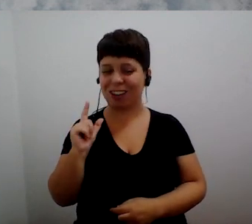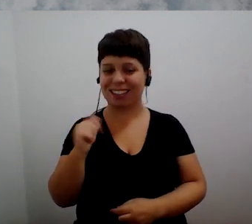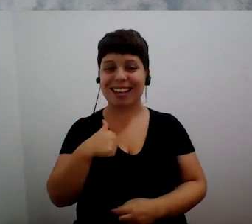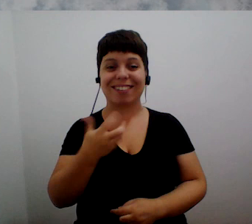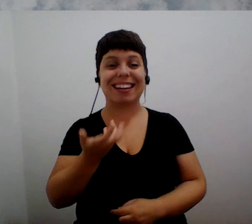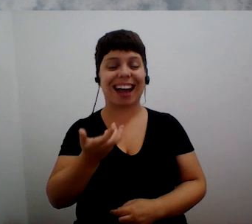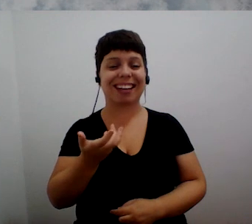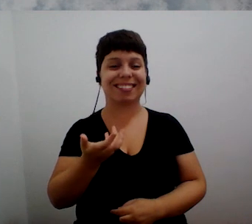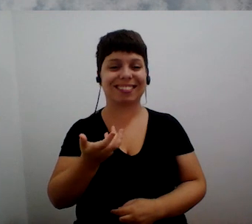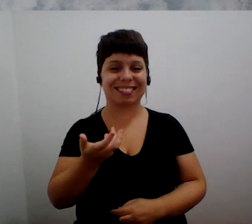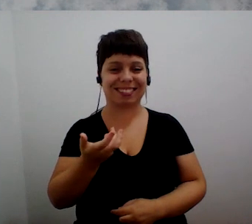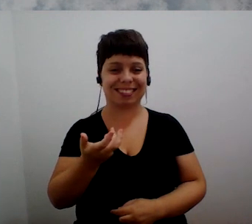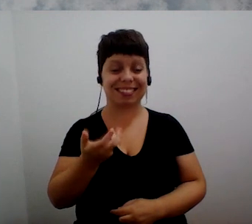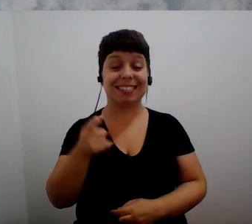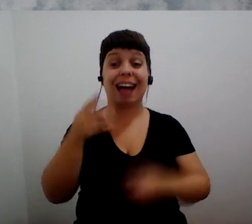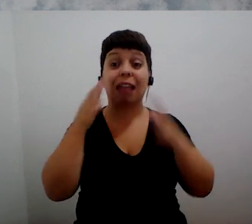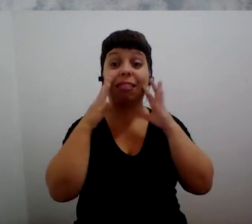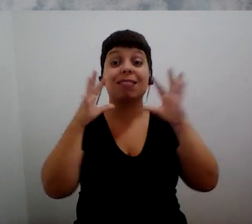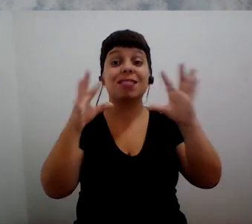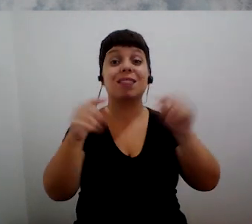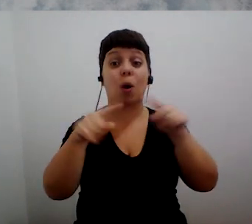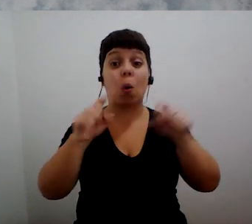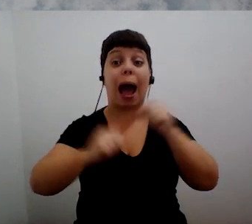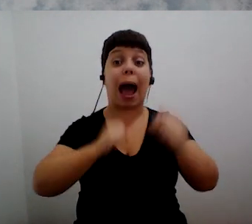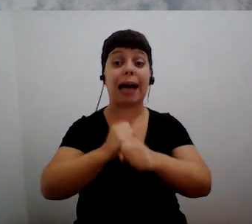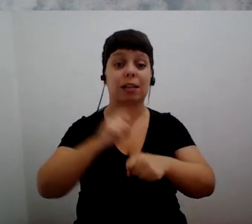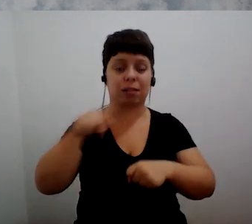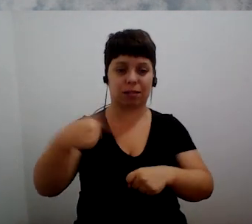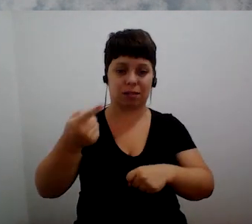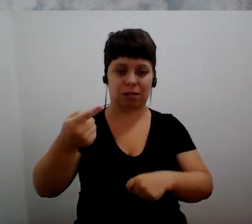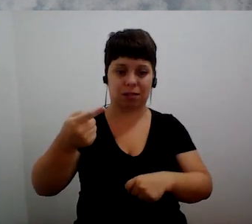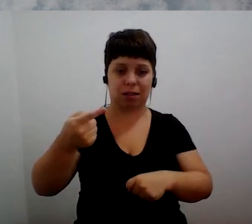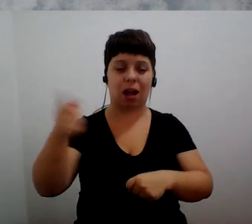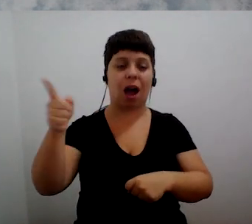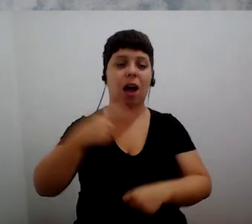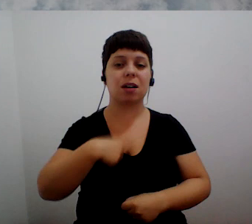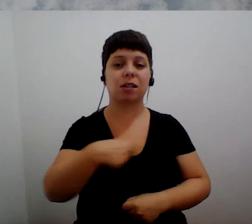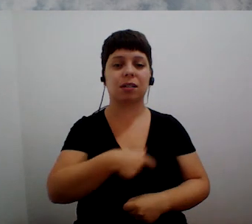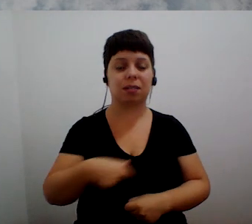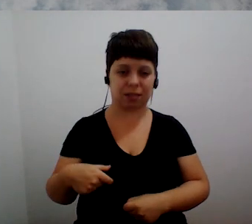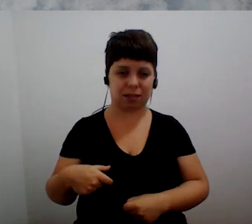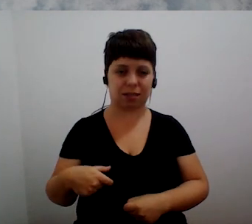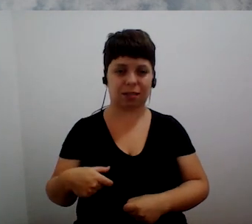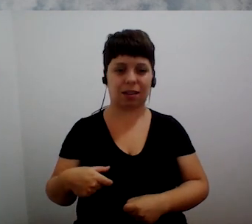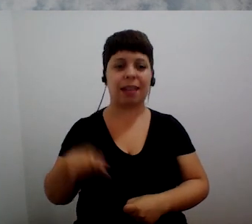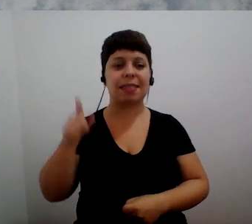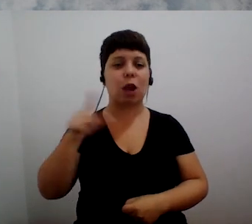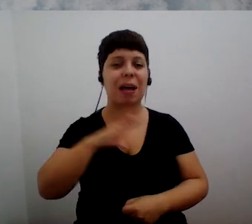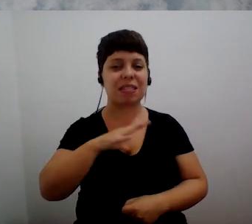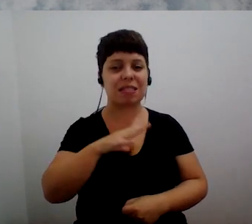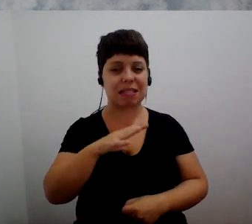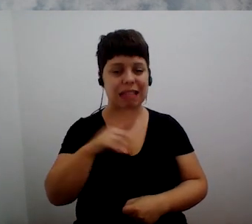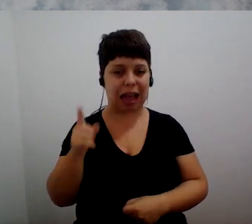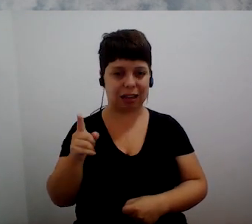the fact that next year, the Norwegian tall ship Statsraad Lehmkuhl will arrive in Rio de Janeiro. And this